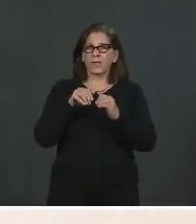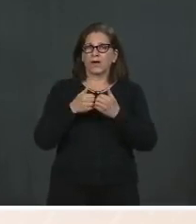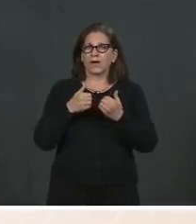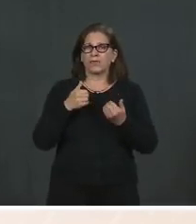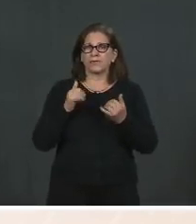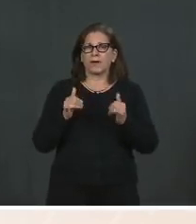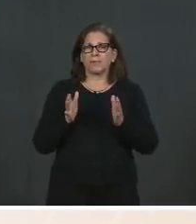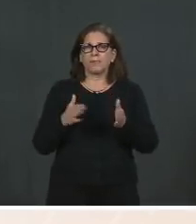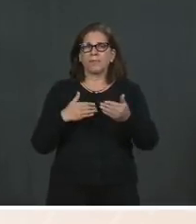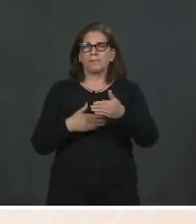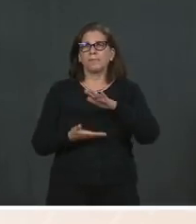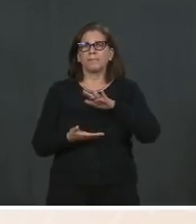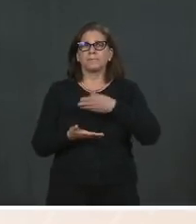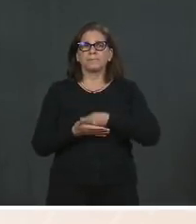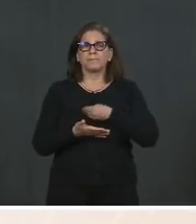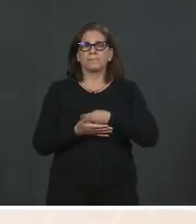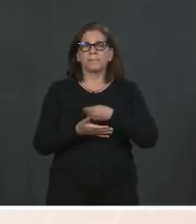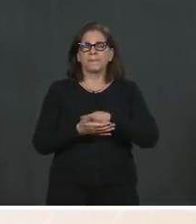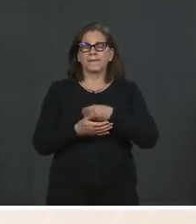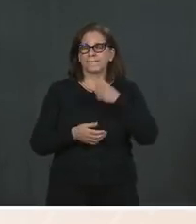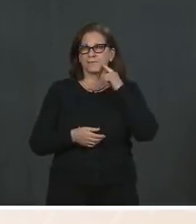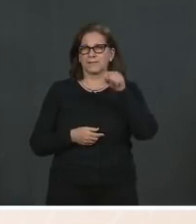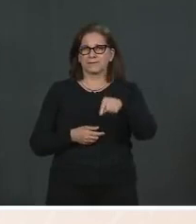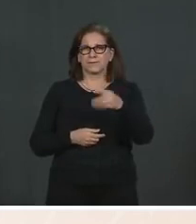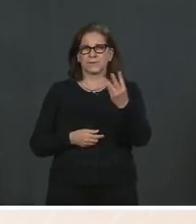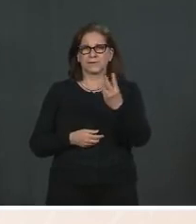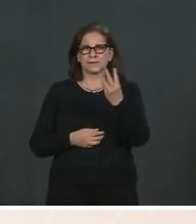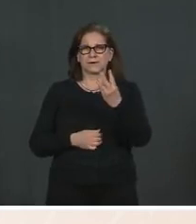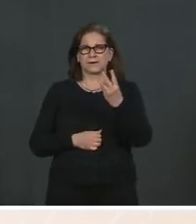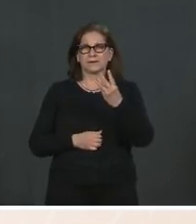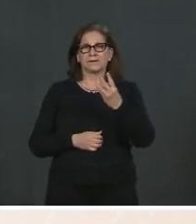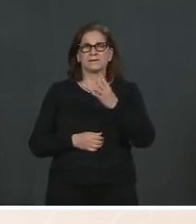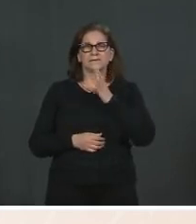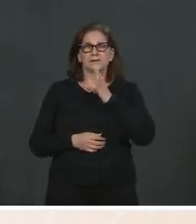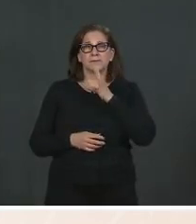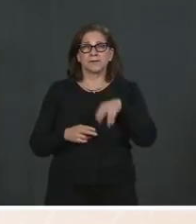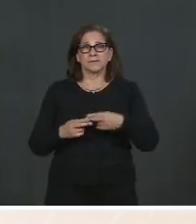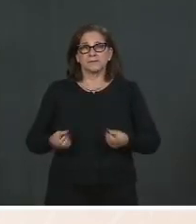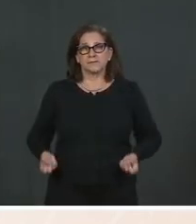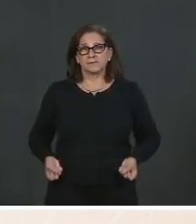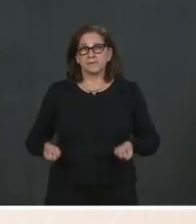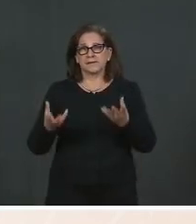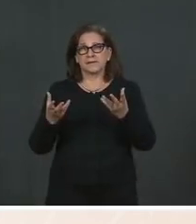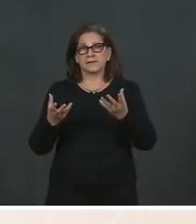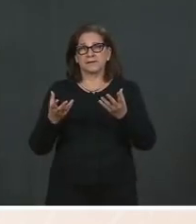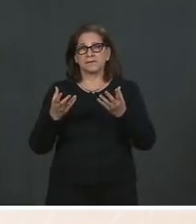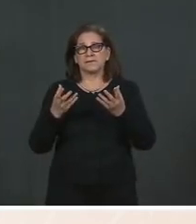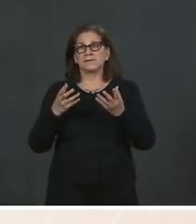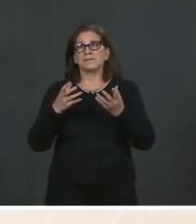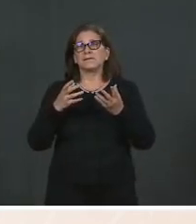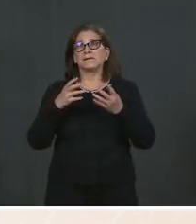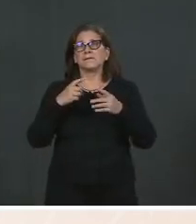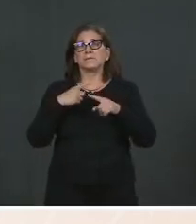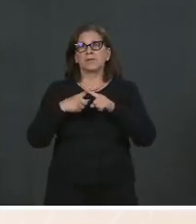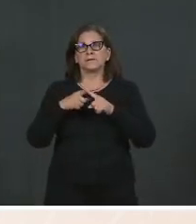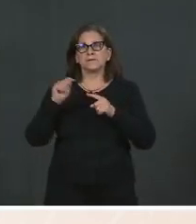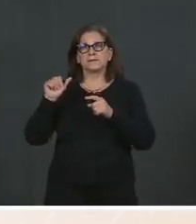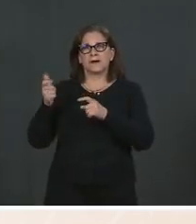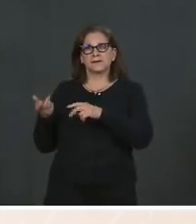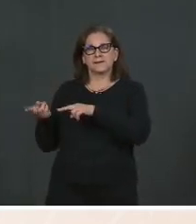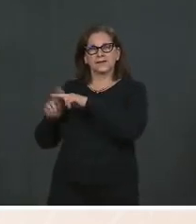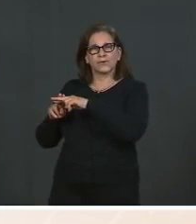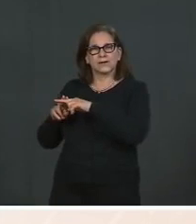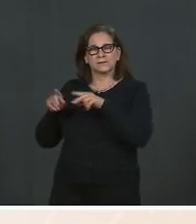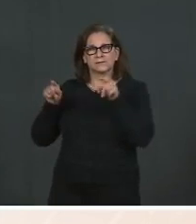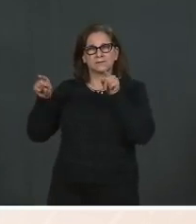balance that view of spending versus tax increases. Well, I think we'll have more to say about it once we actually roll